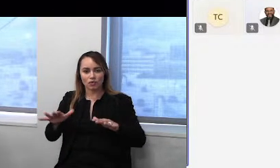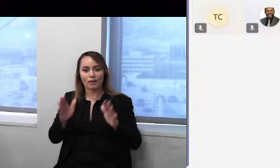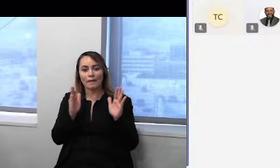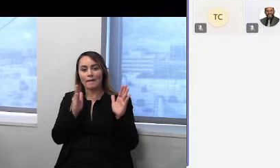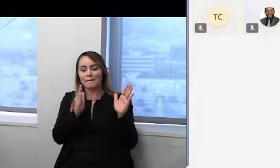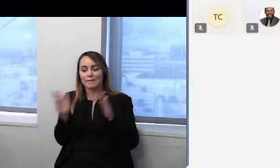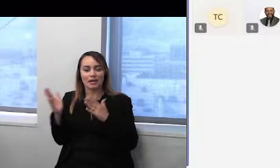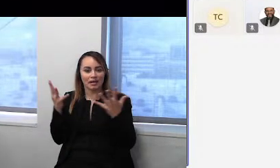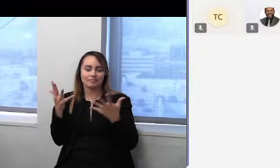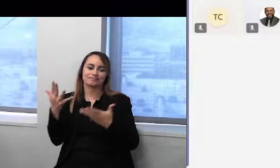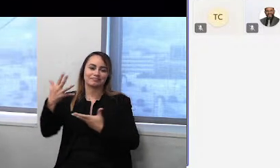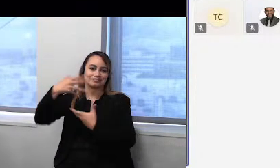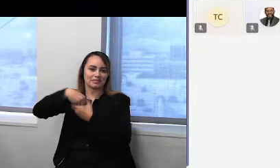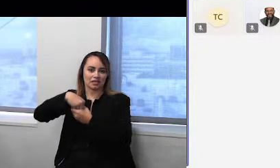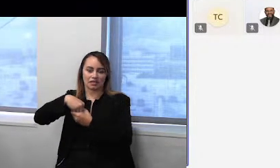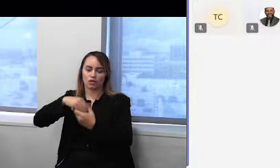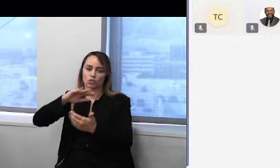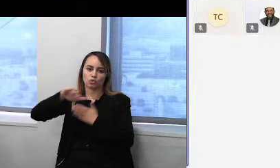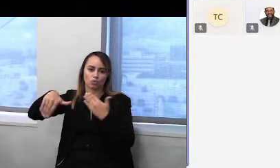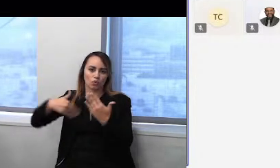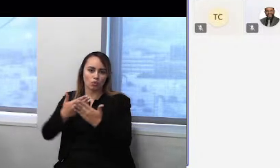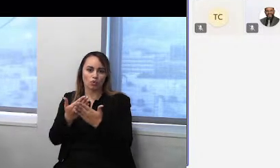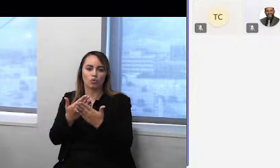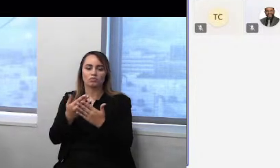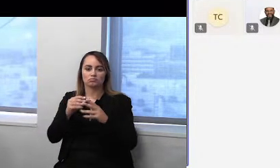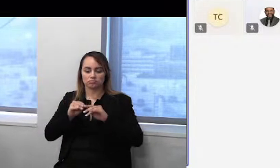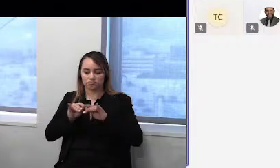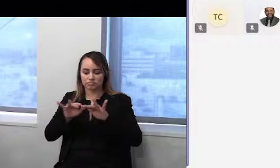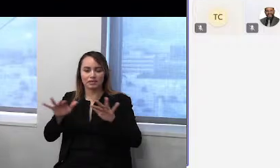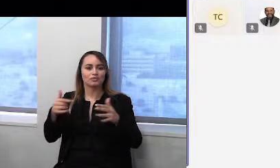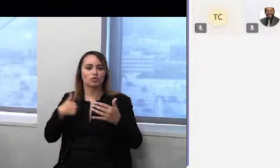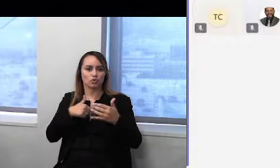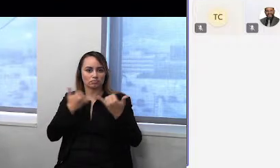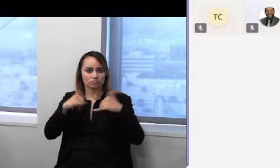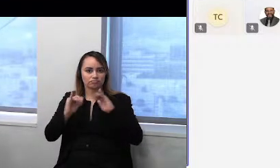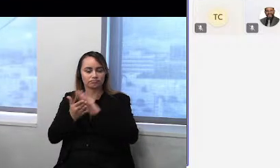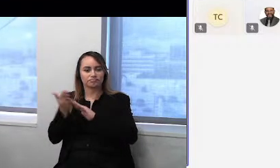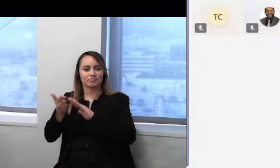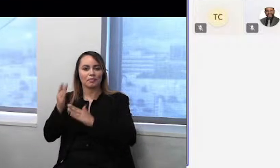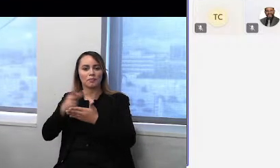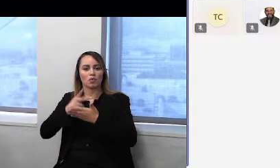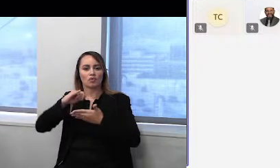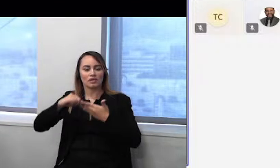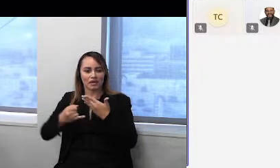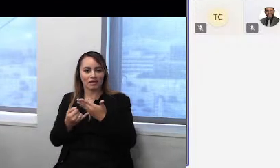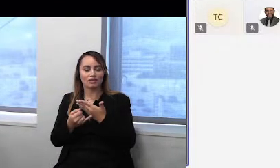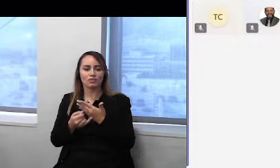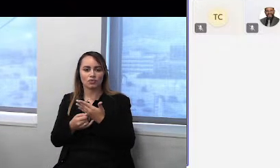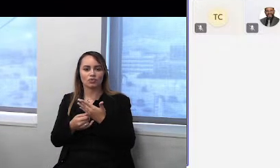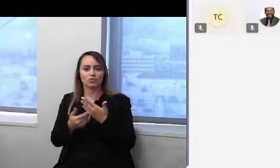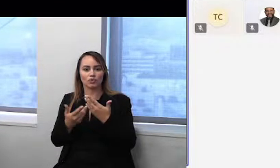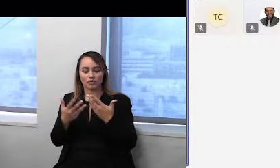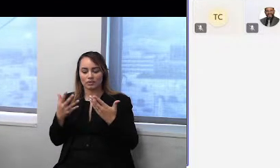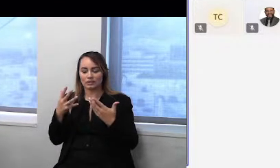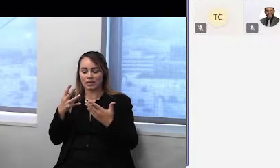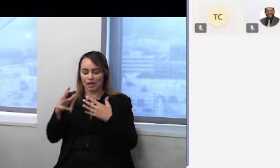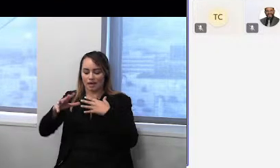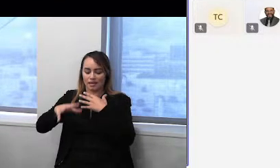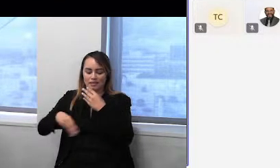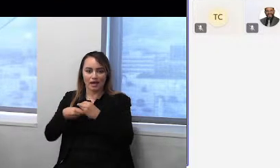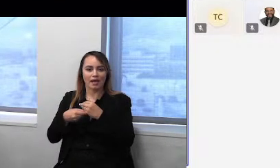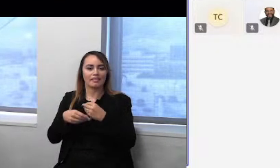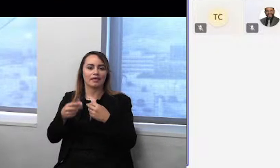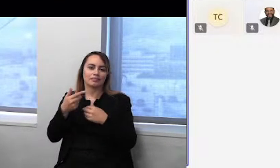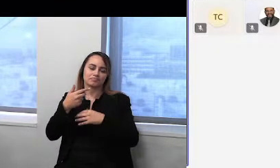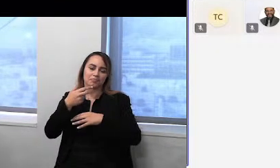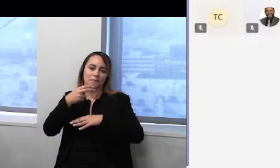the projects, there's a pipeline of projects as well that they are adding batteries to existing solar projects